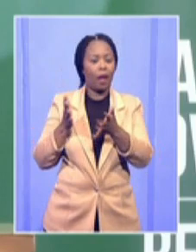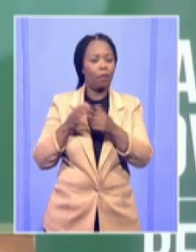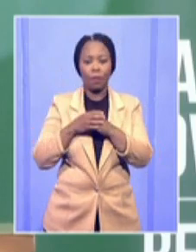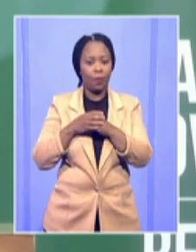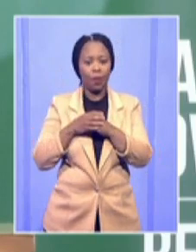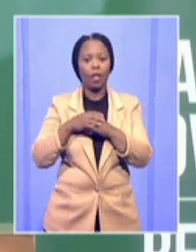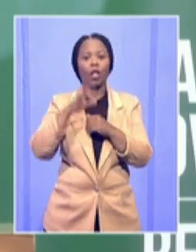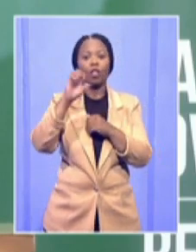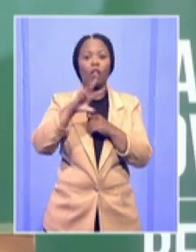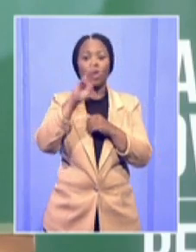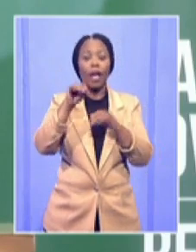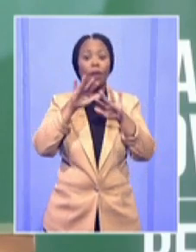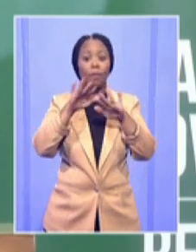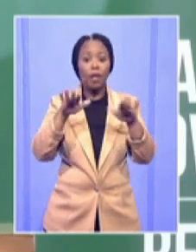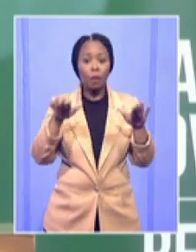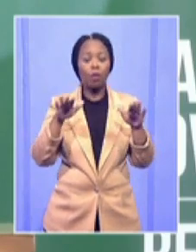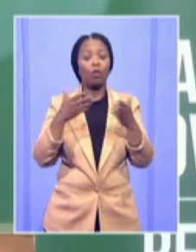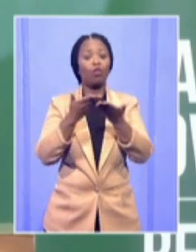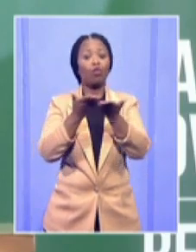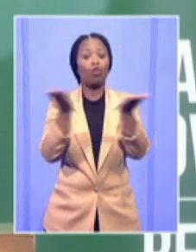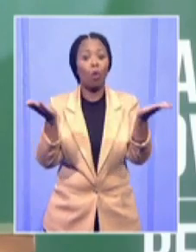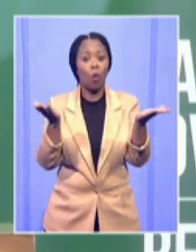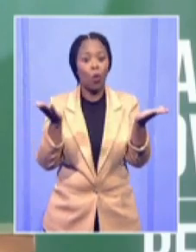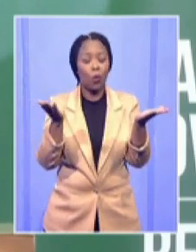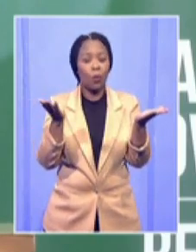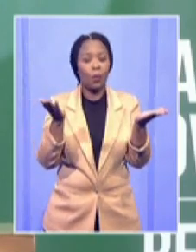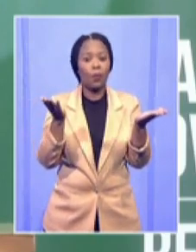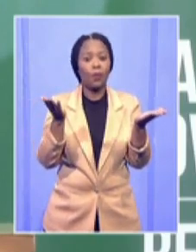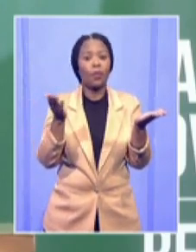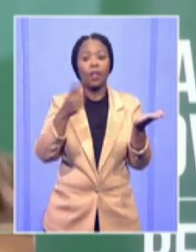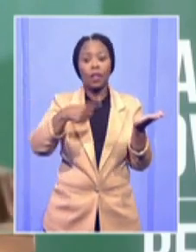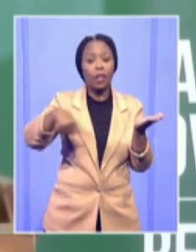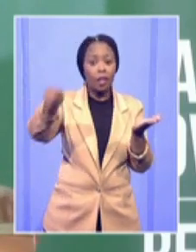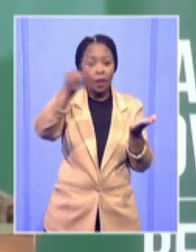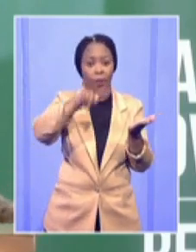their eyes to the capabilities they undermine,